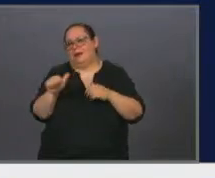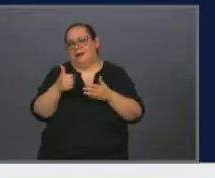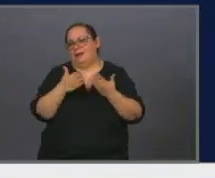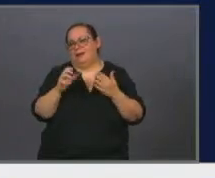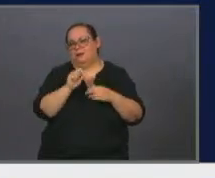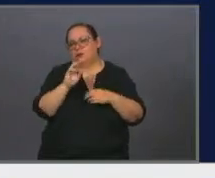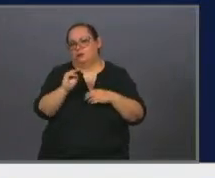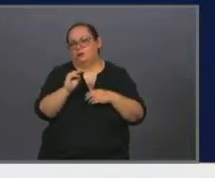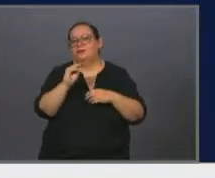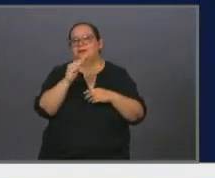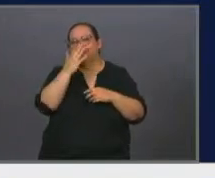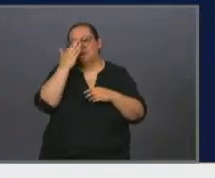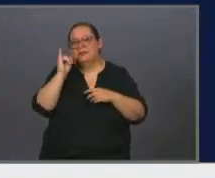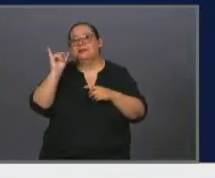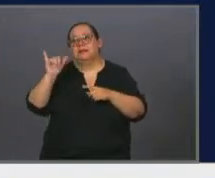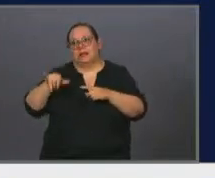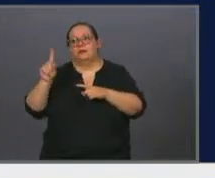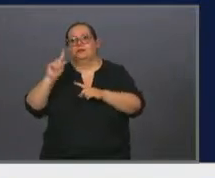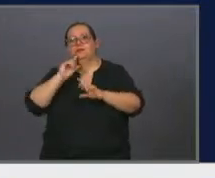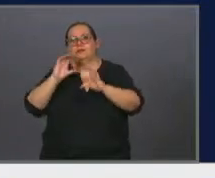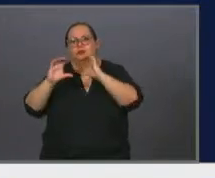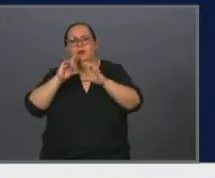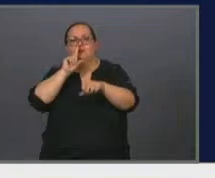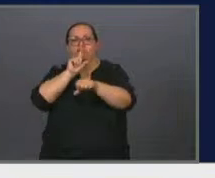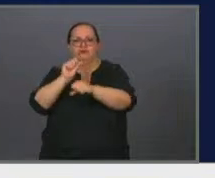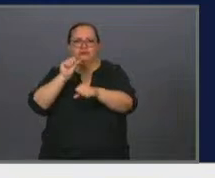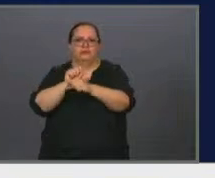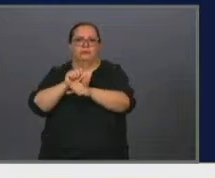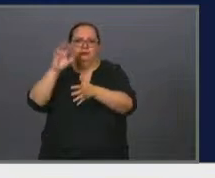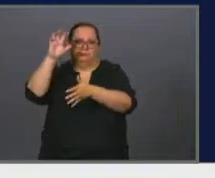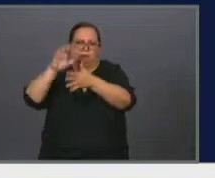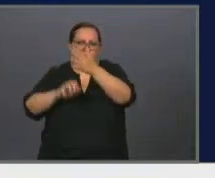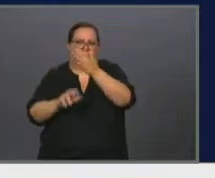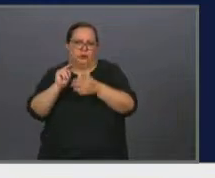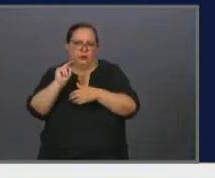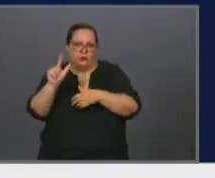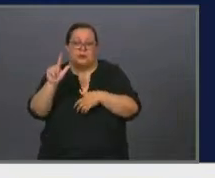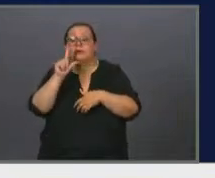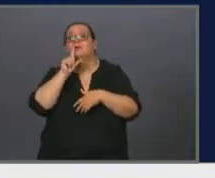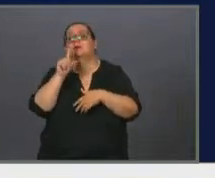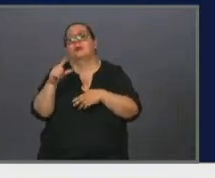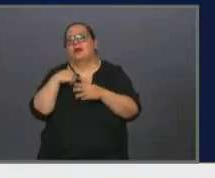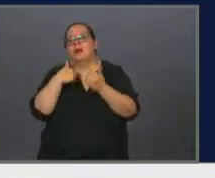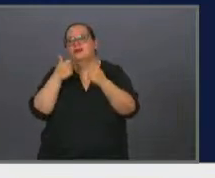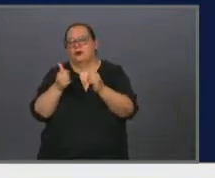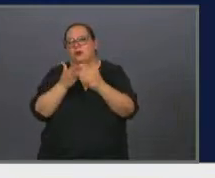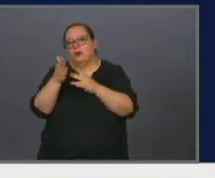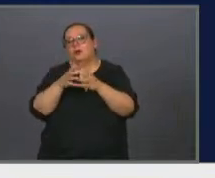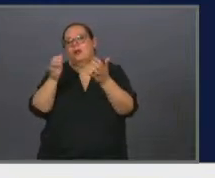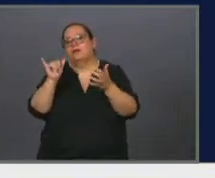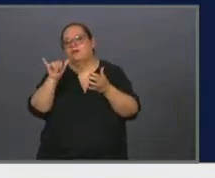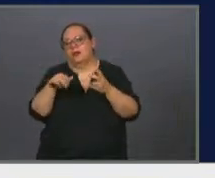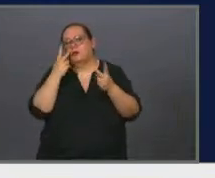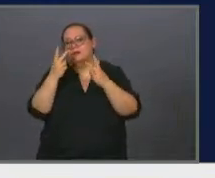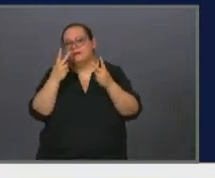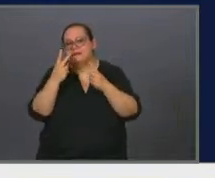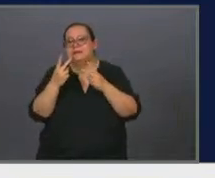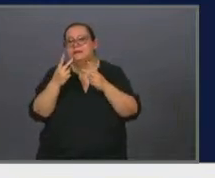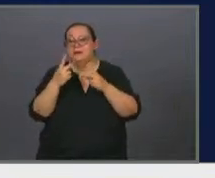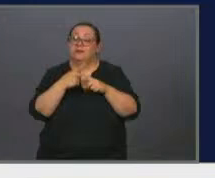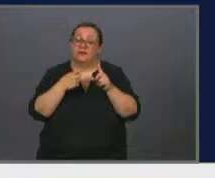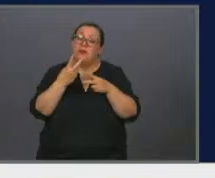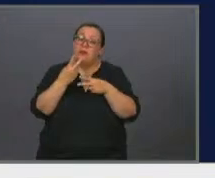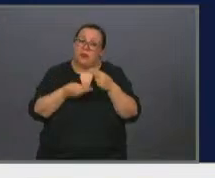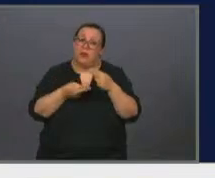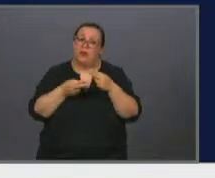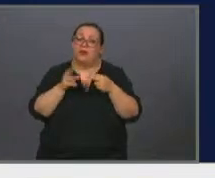not the rhetoric. And I have tried to cut through a lot of that, what you see from, to some degree, both parties,